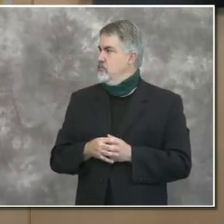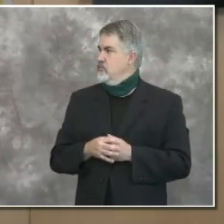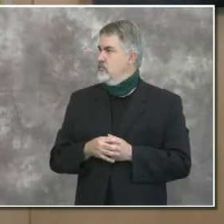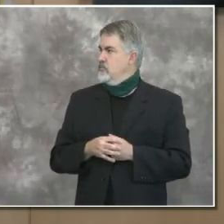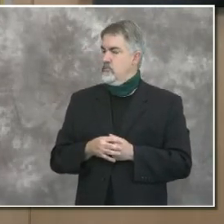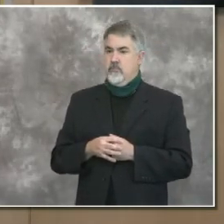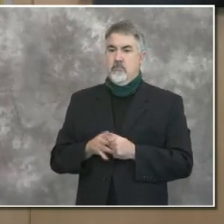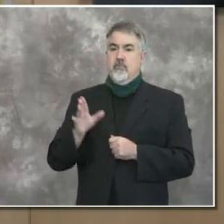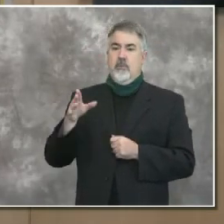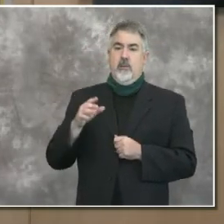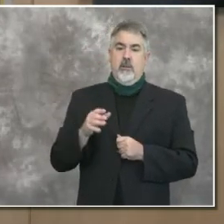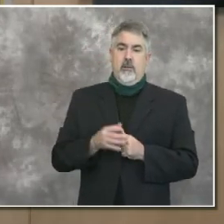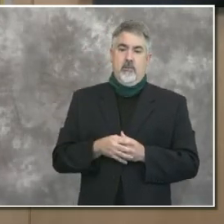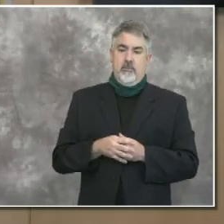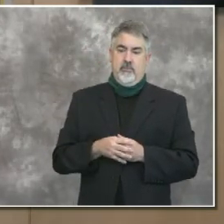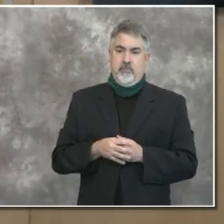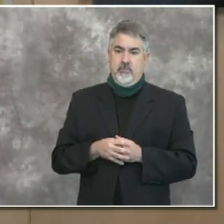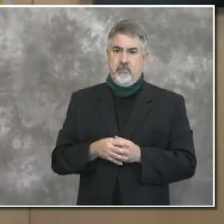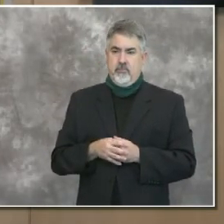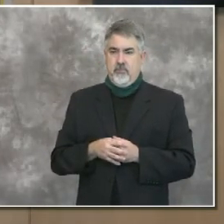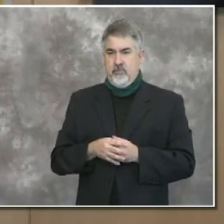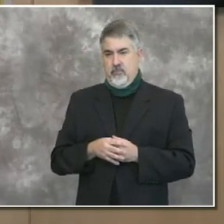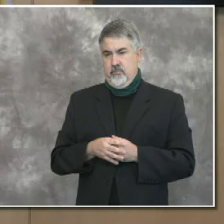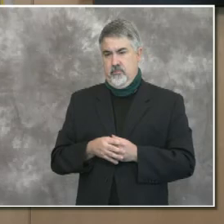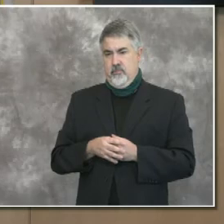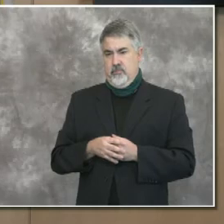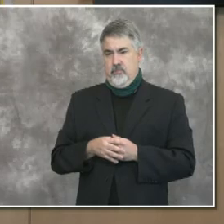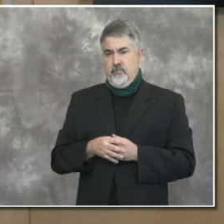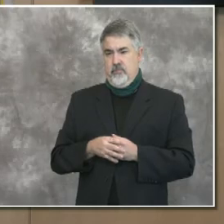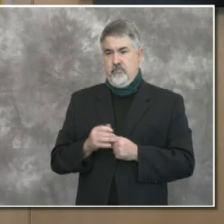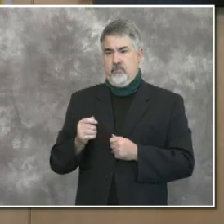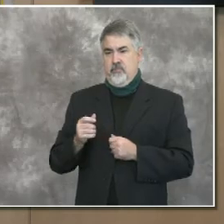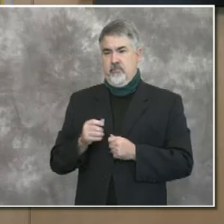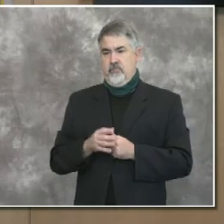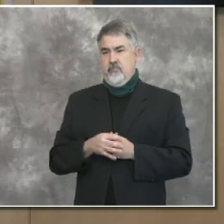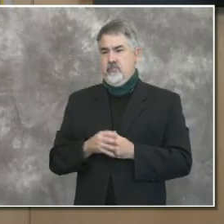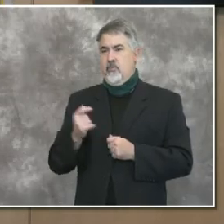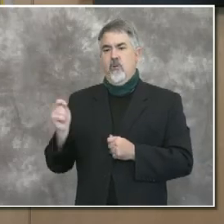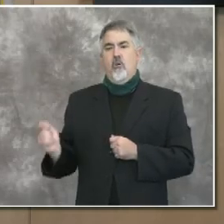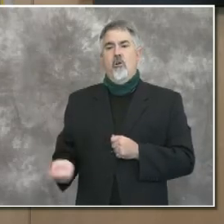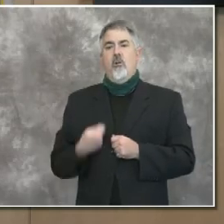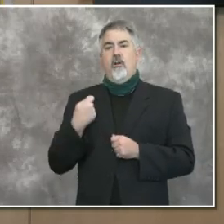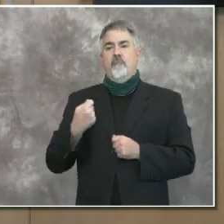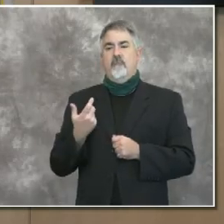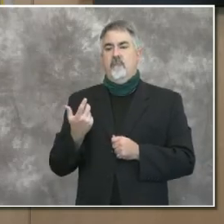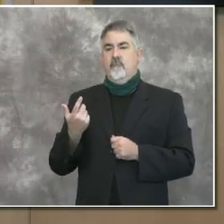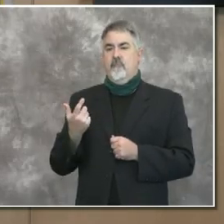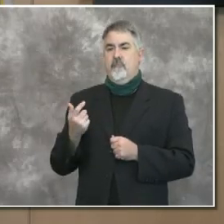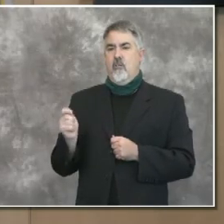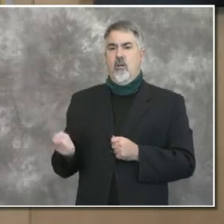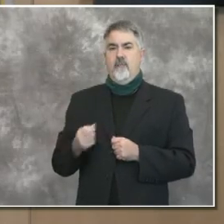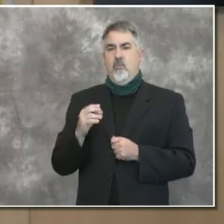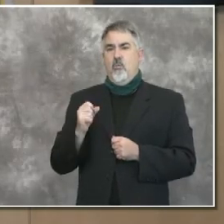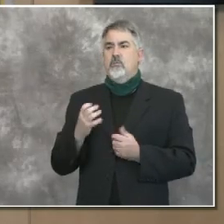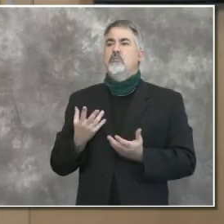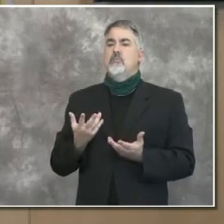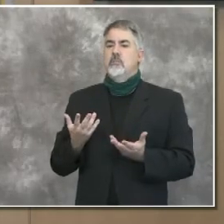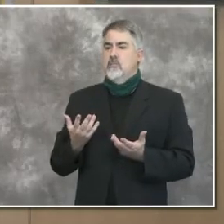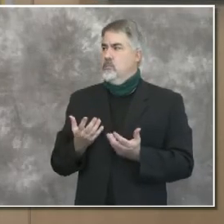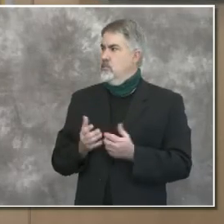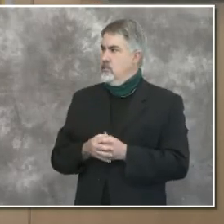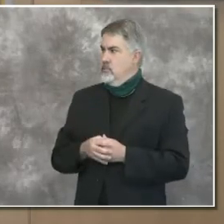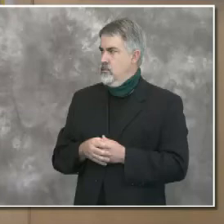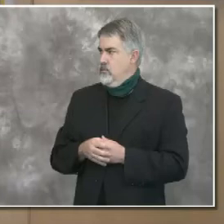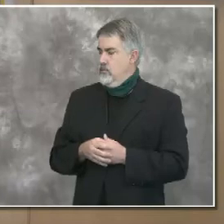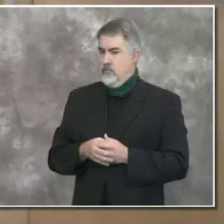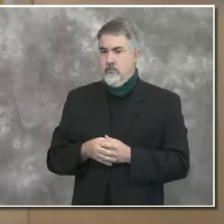This next question deals with golf courses and what may be in store for them, and Dr. Wooten's going to respond. Yes, this question is from Mark